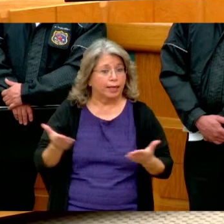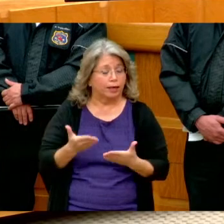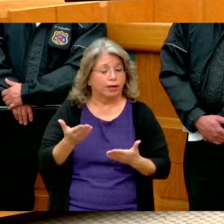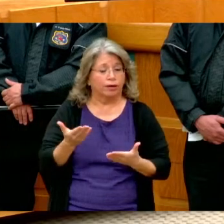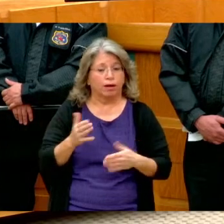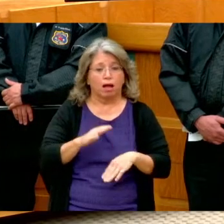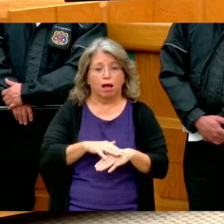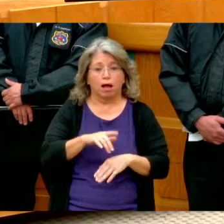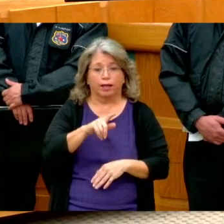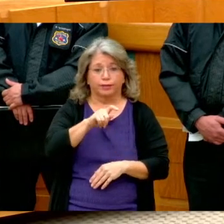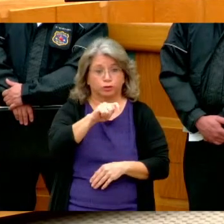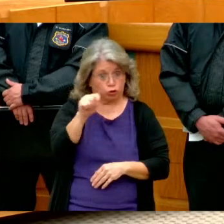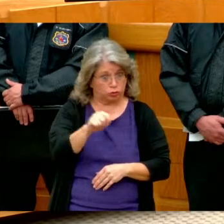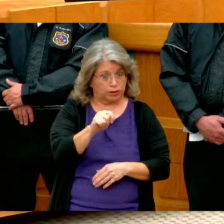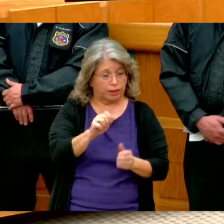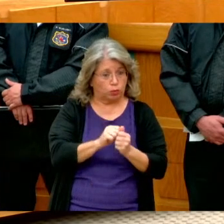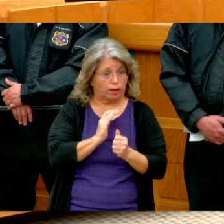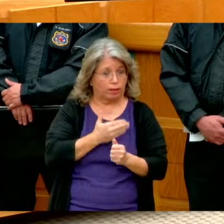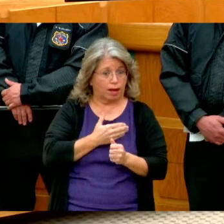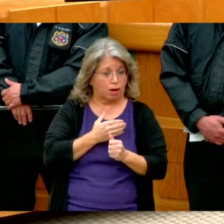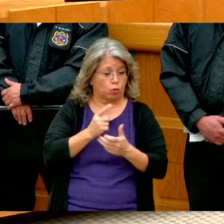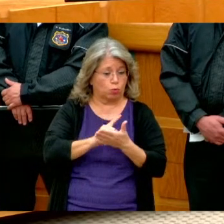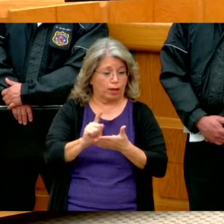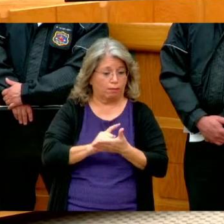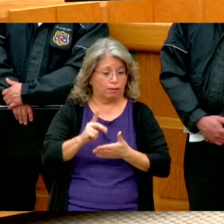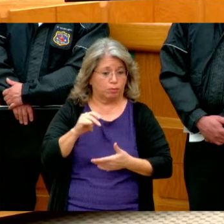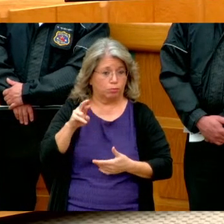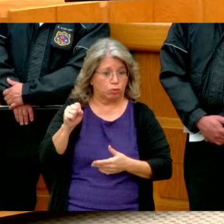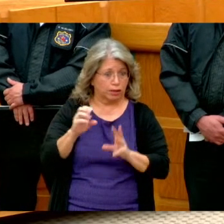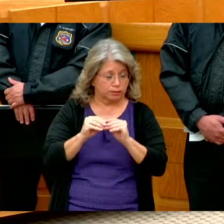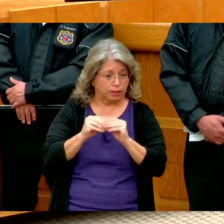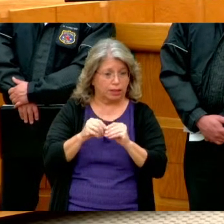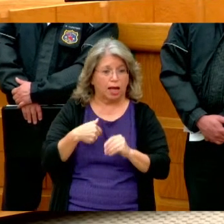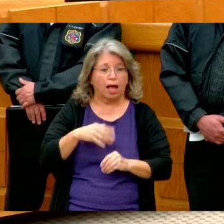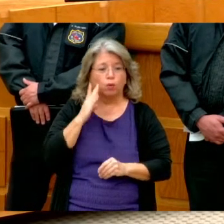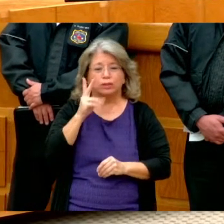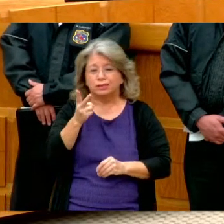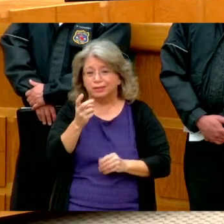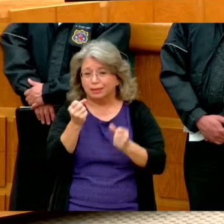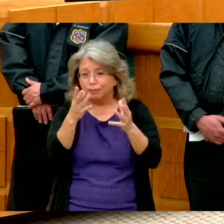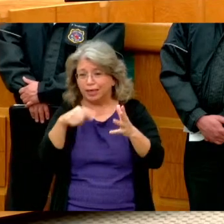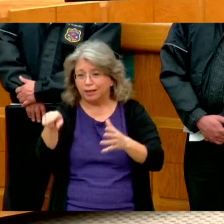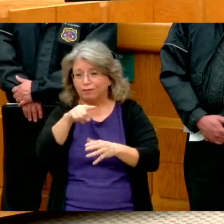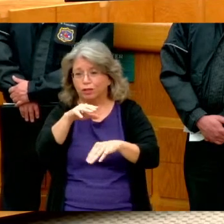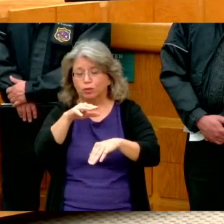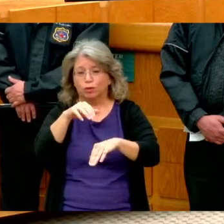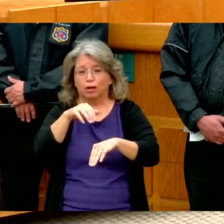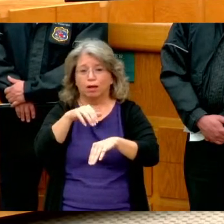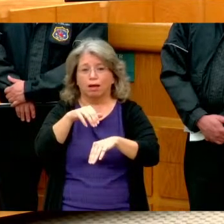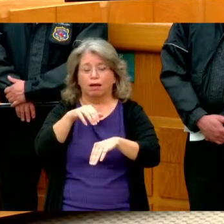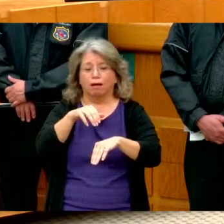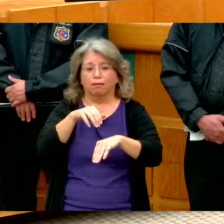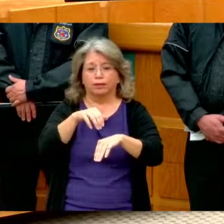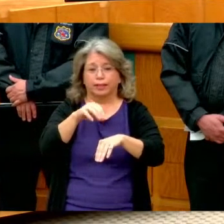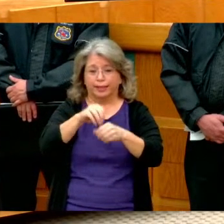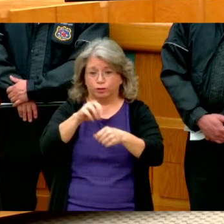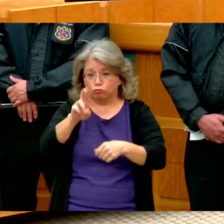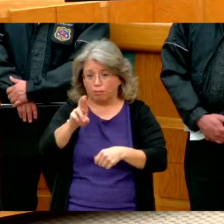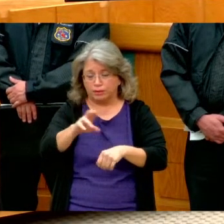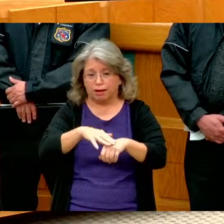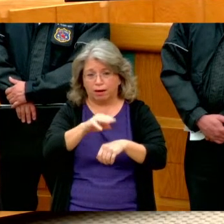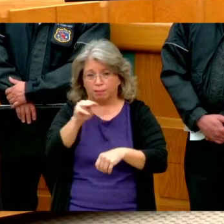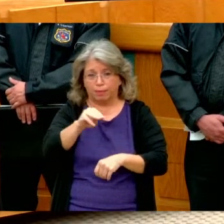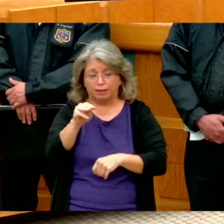on Monday at the fairgrounds, and there'll be ample time for us to talk to one another. Asking